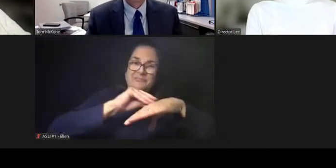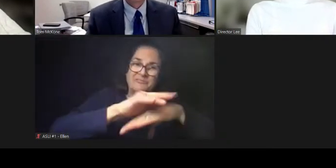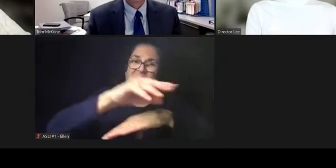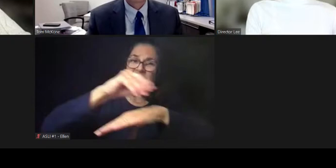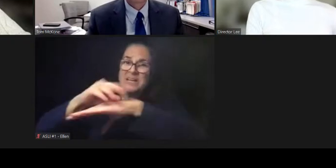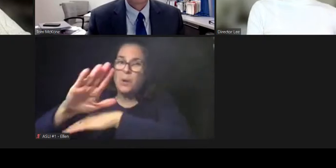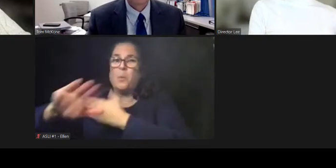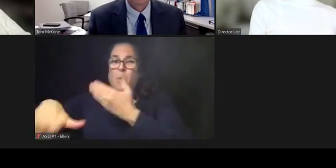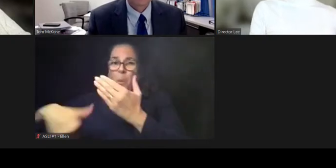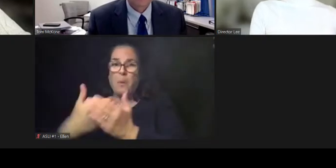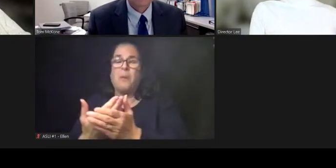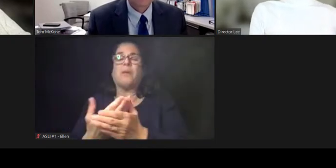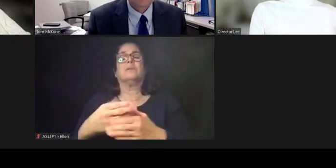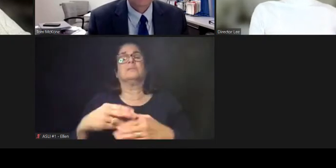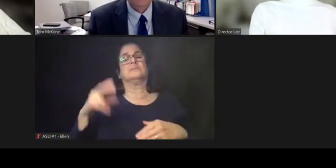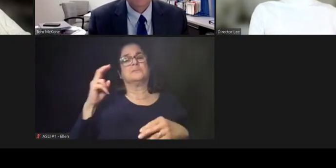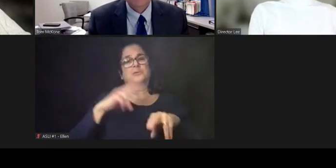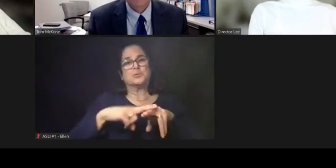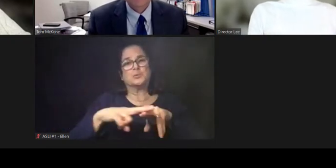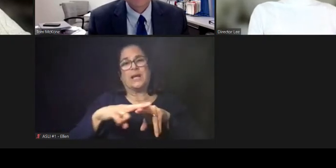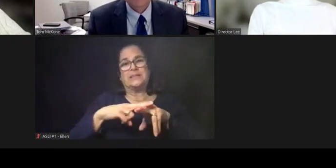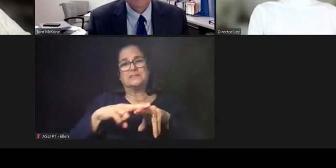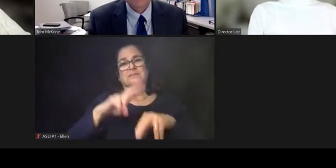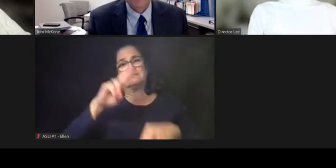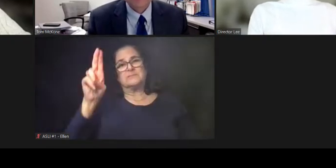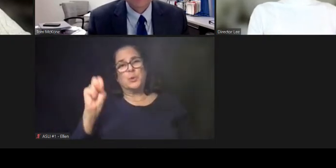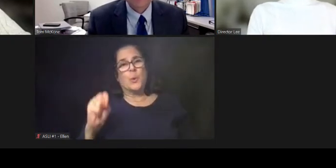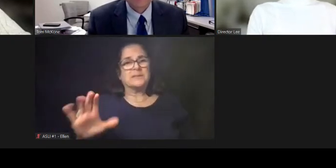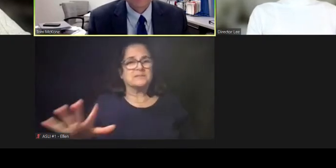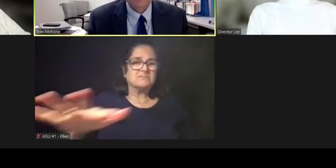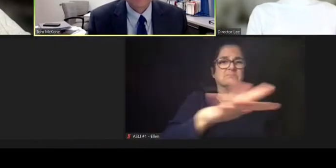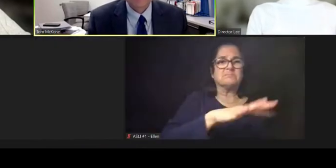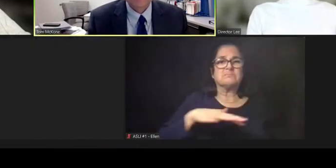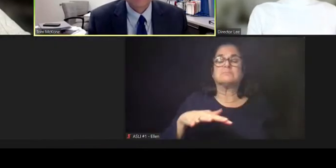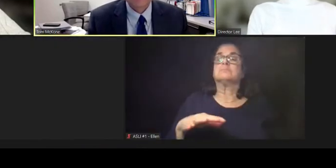Thank you. So needful. No question. Director Ortiz.